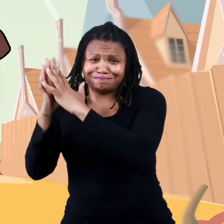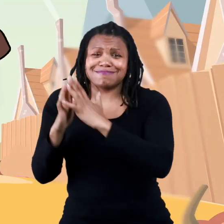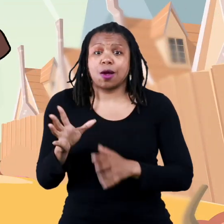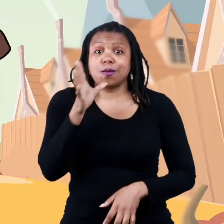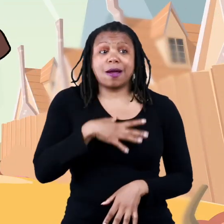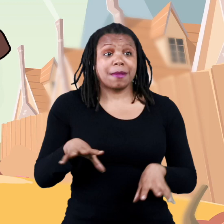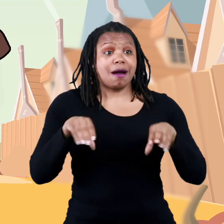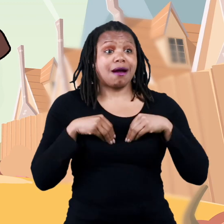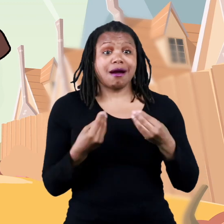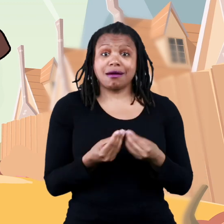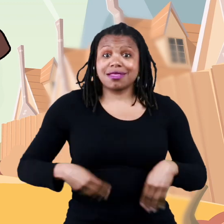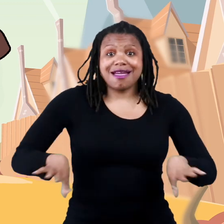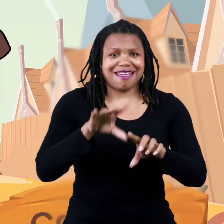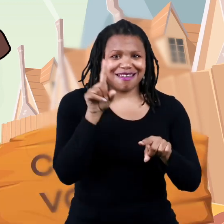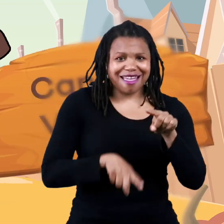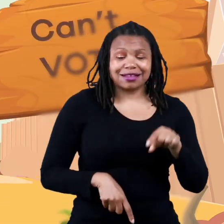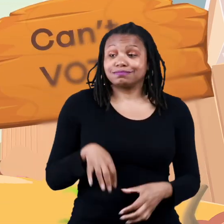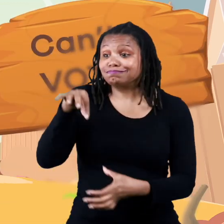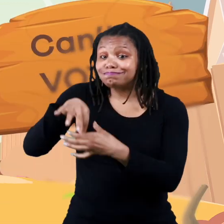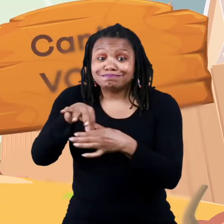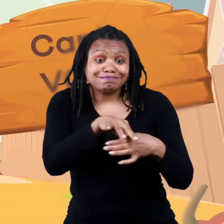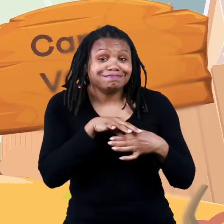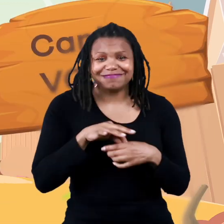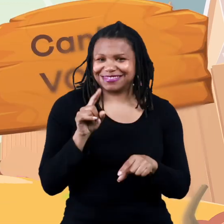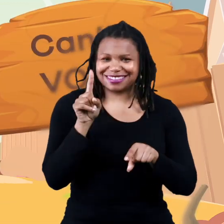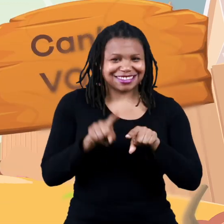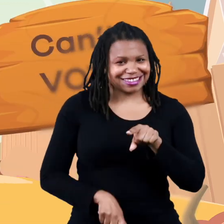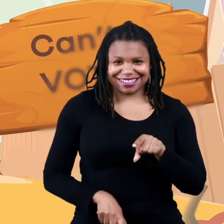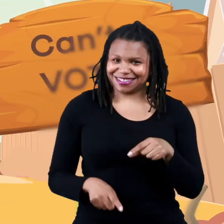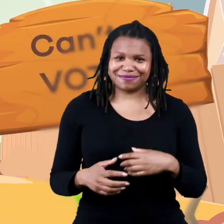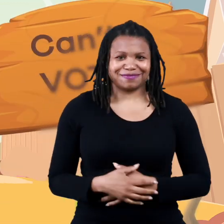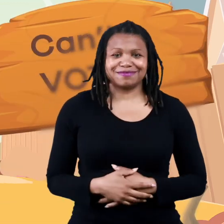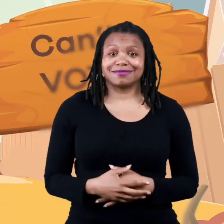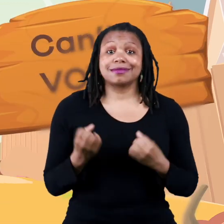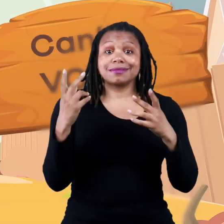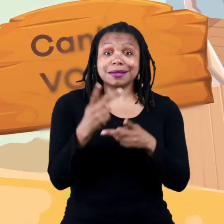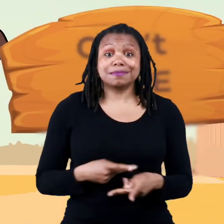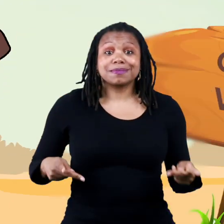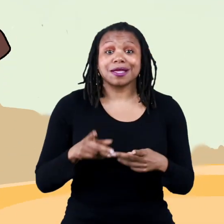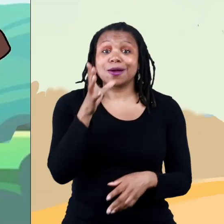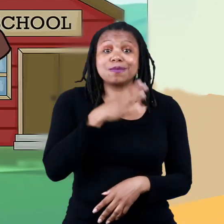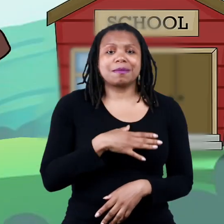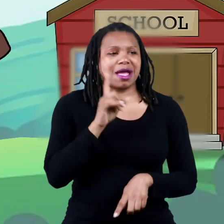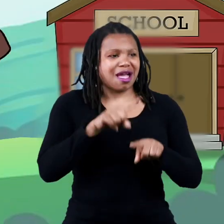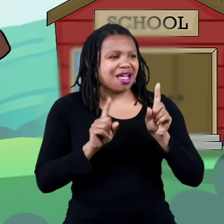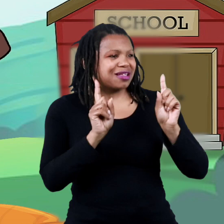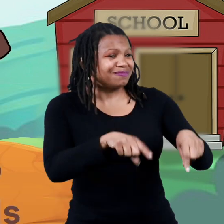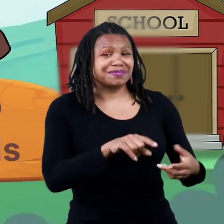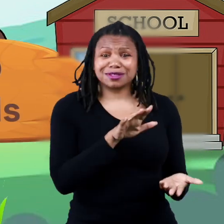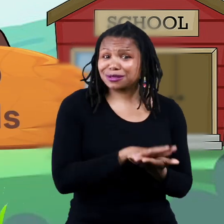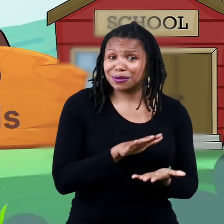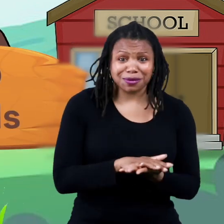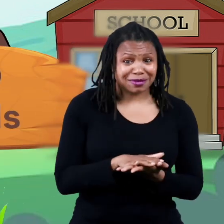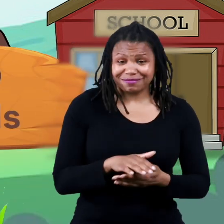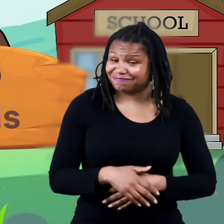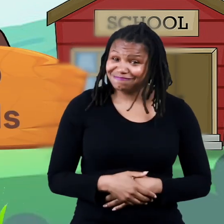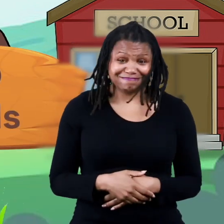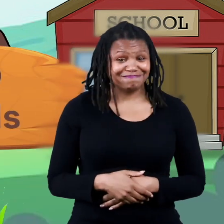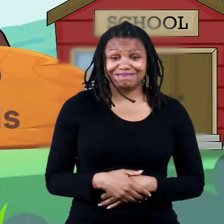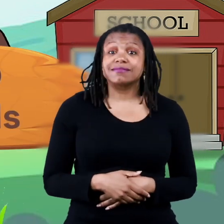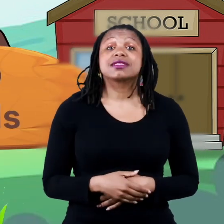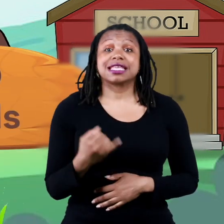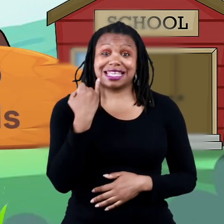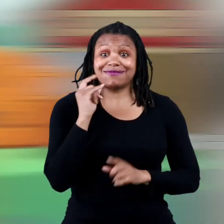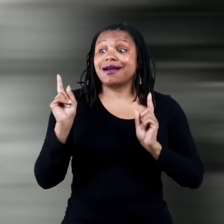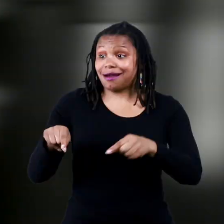women could not own property or vote in elections. In many places, females were not allowed to go